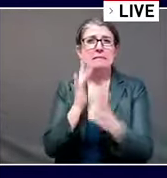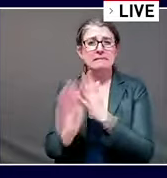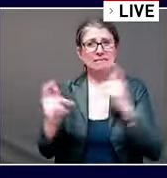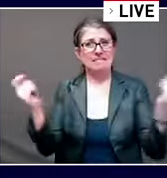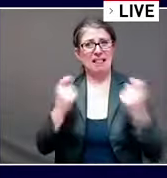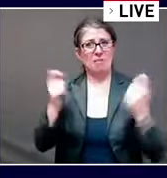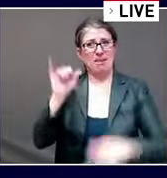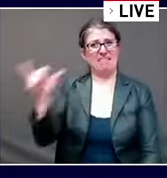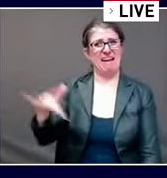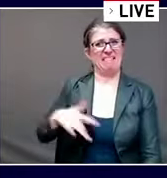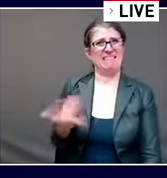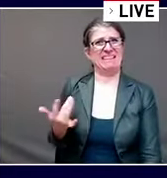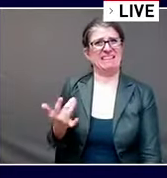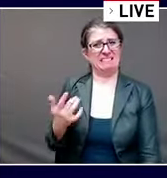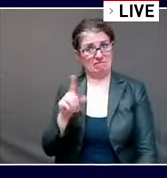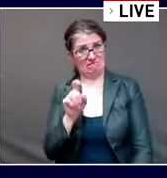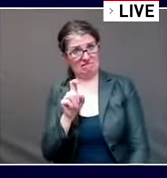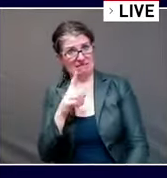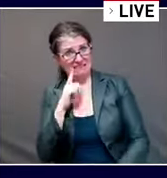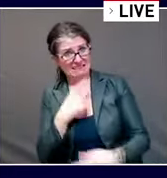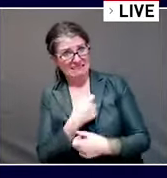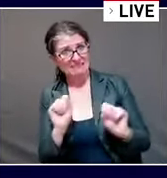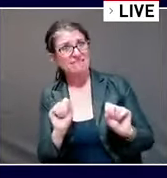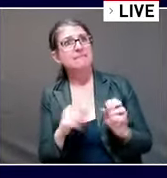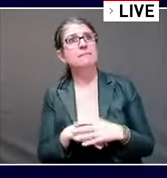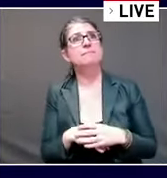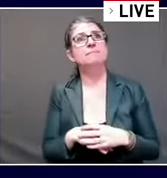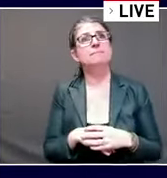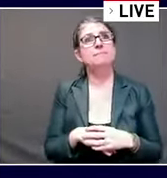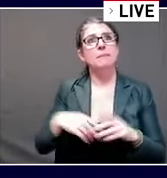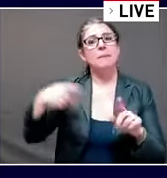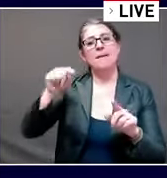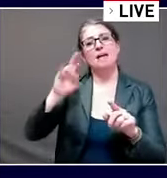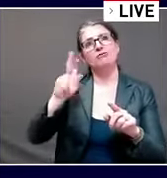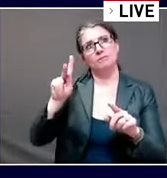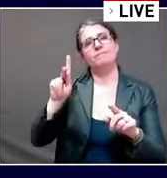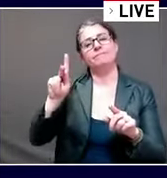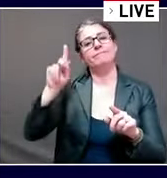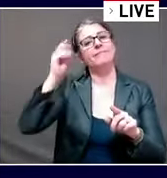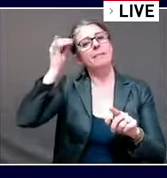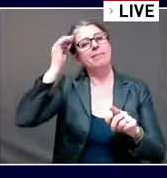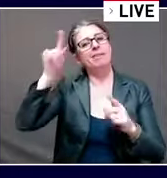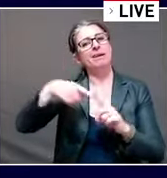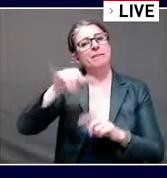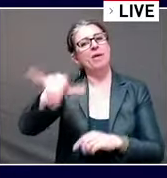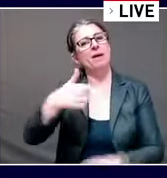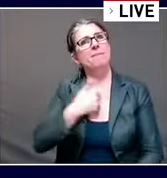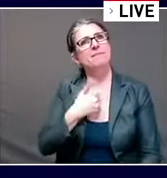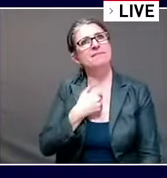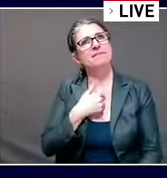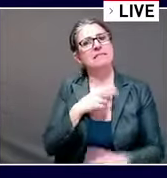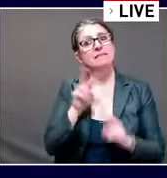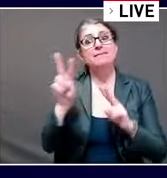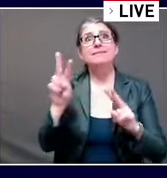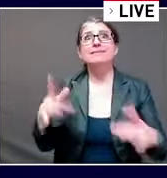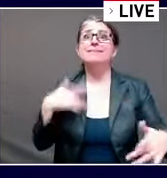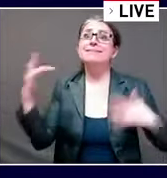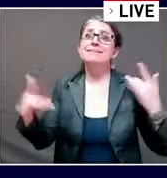Patrick, I've been thinking a lot about this in connection with all the holidays that we're all looking forward to over the next 6